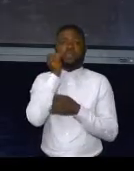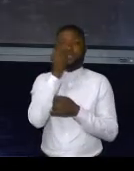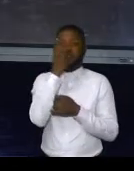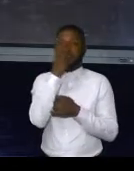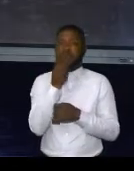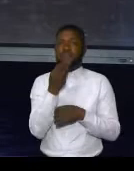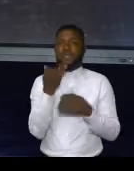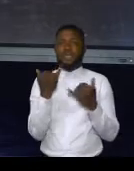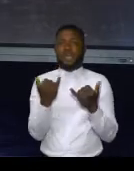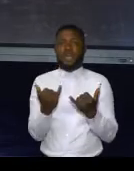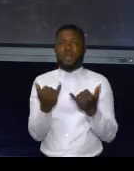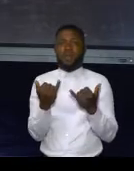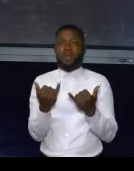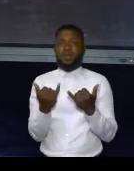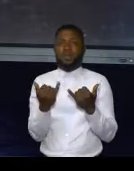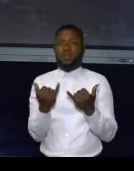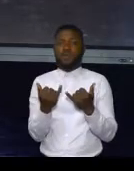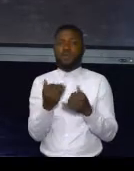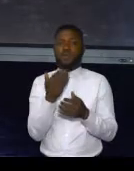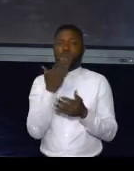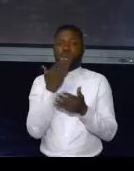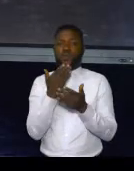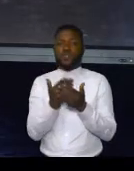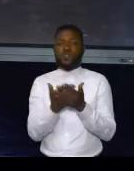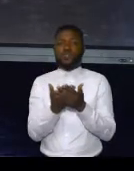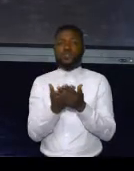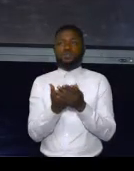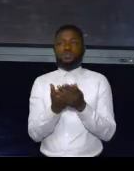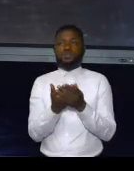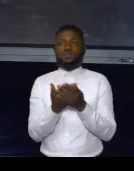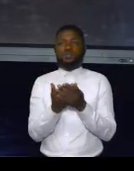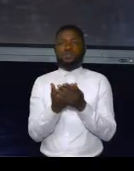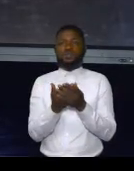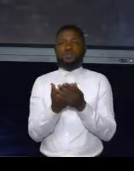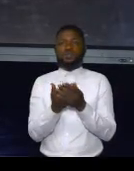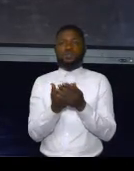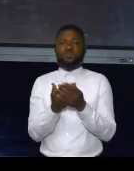Is she sleeping now? Good.